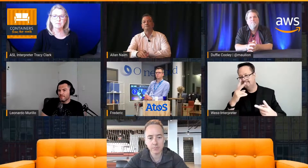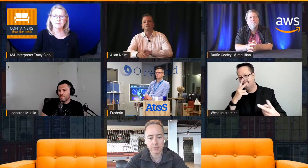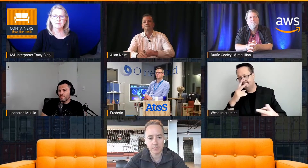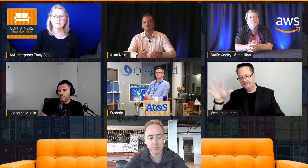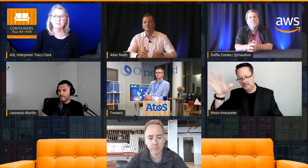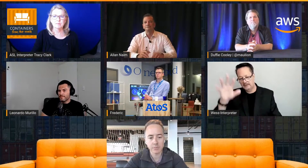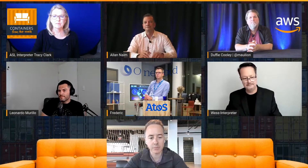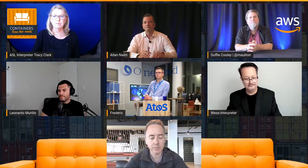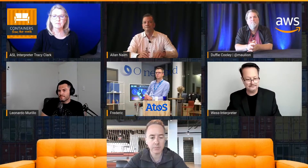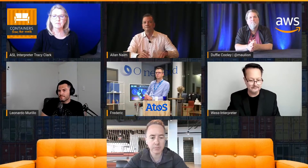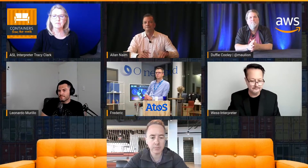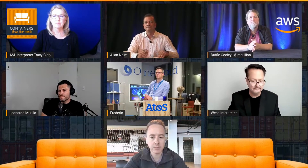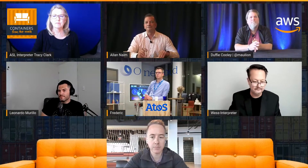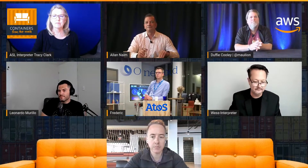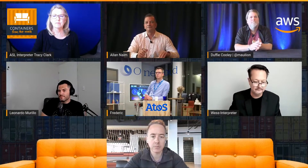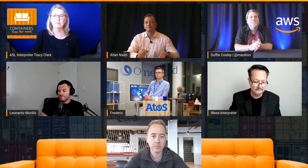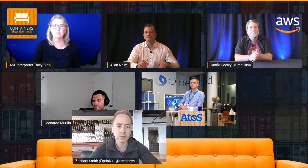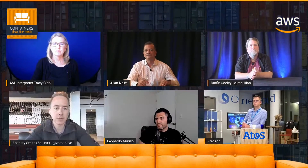there.